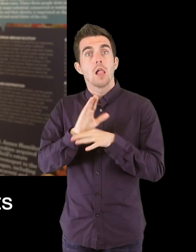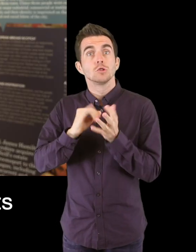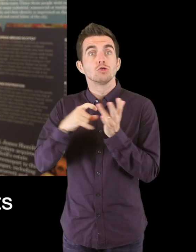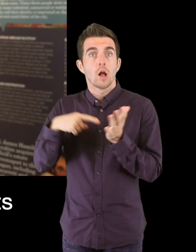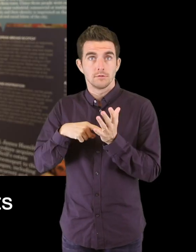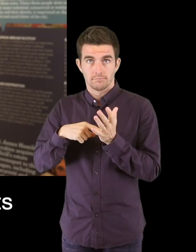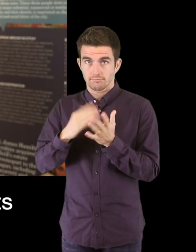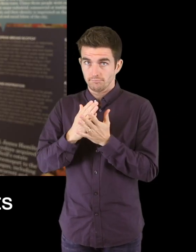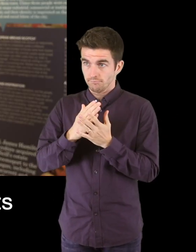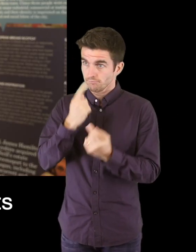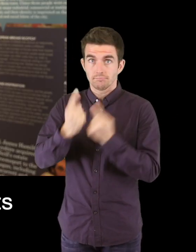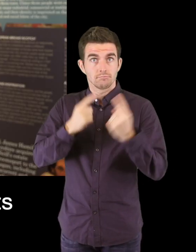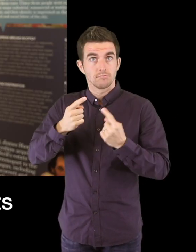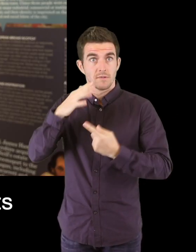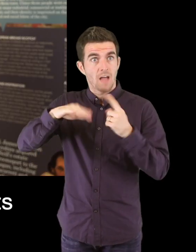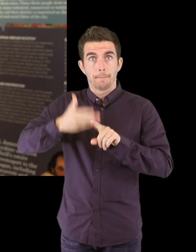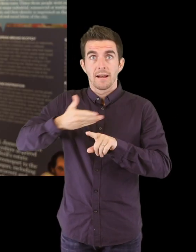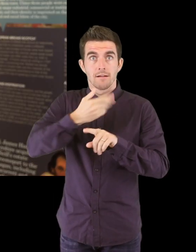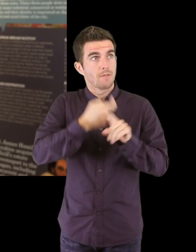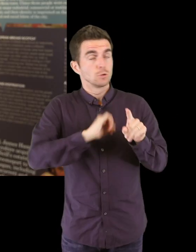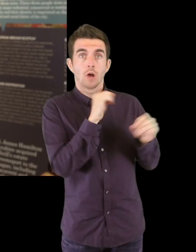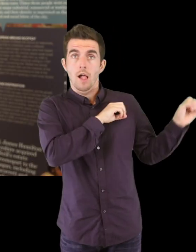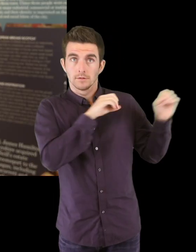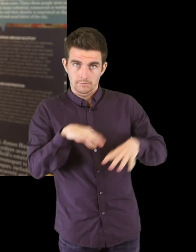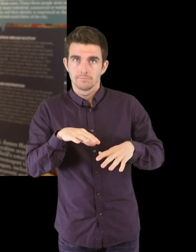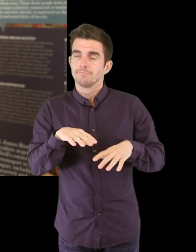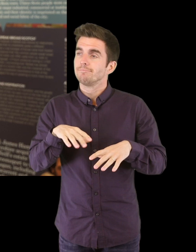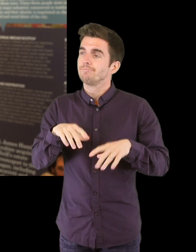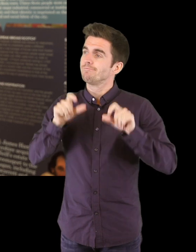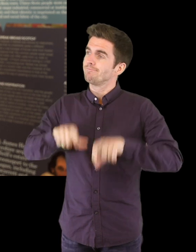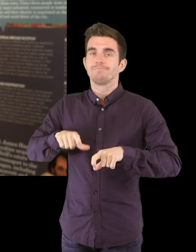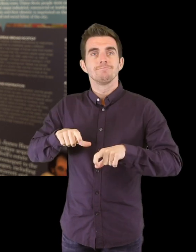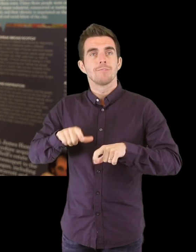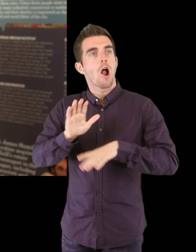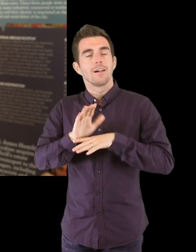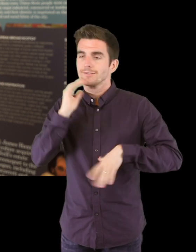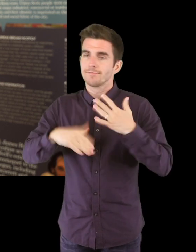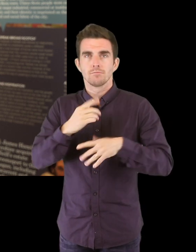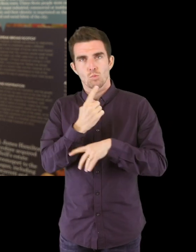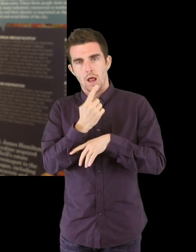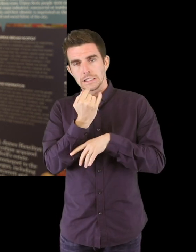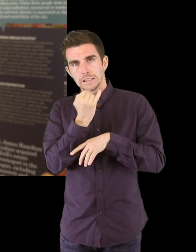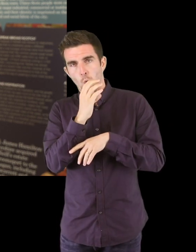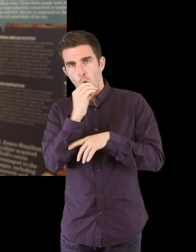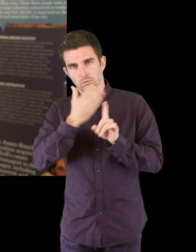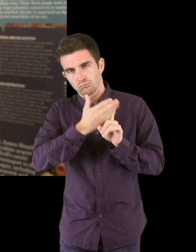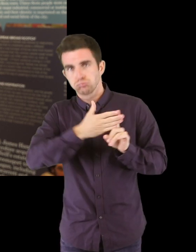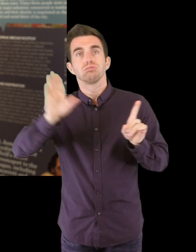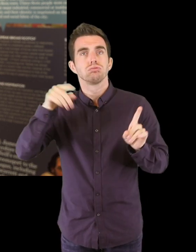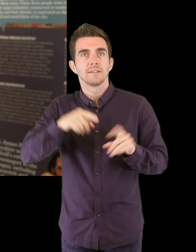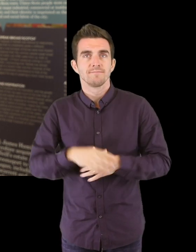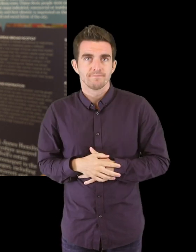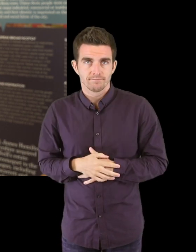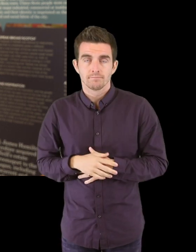the descendants of the folk who came from Scotland and made their home in Ulster in the early 1600s, during the Plantation of Ulster